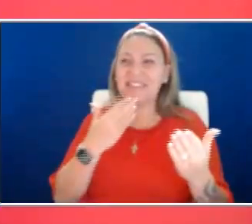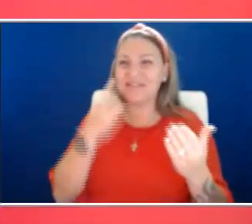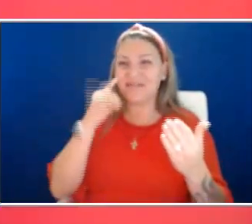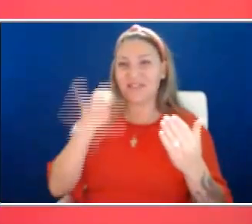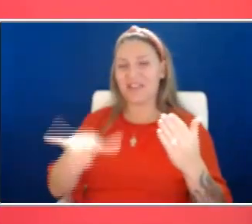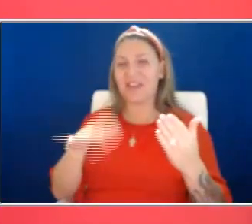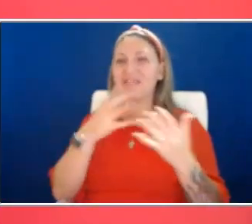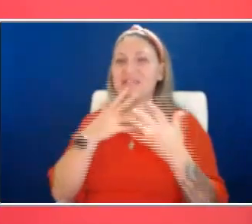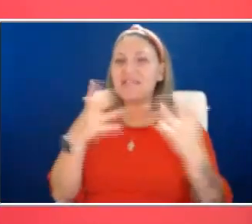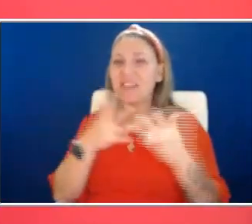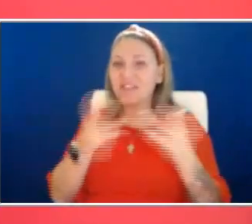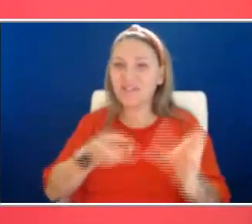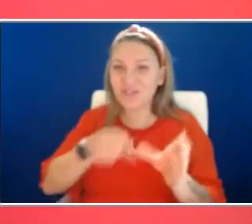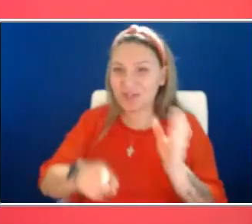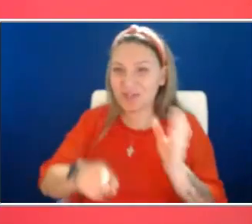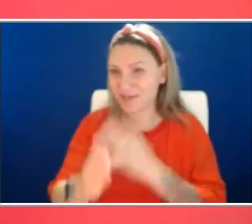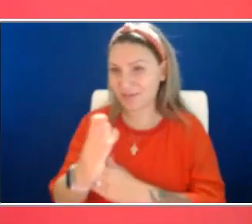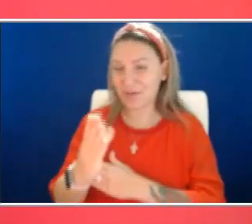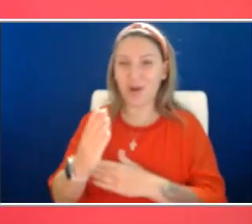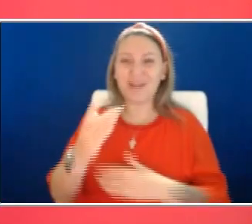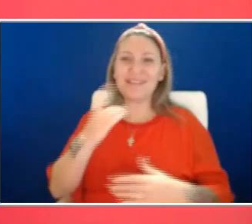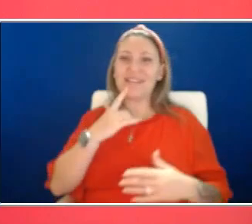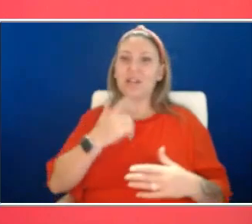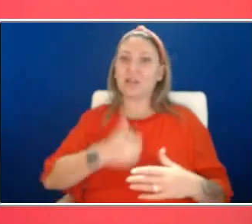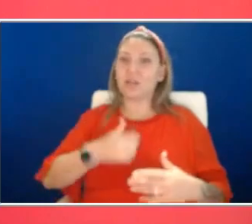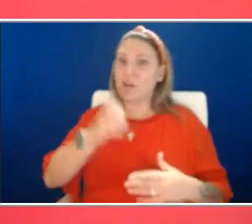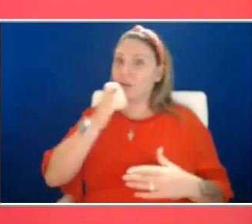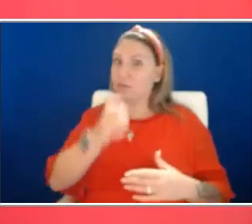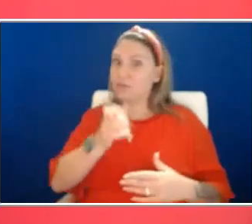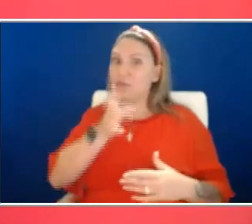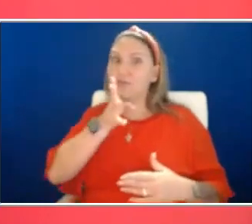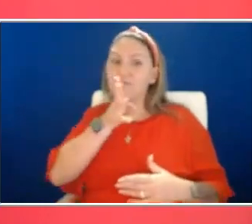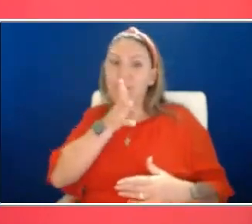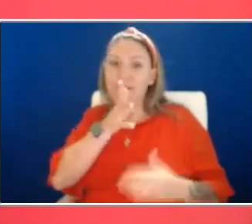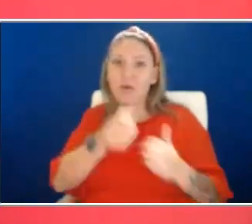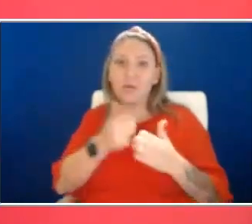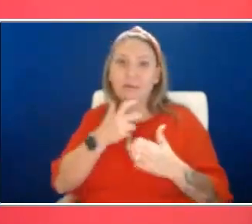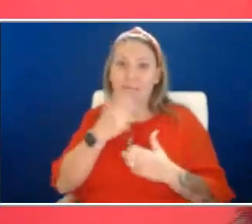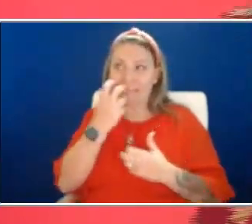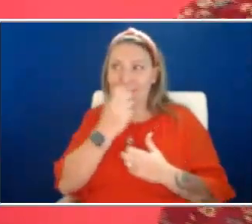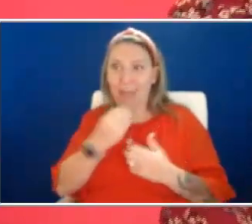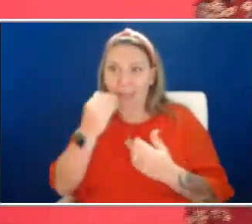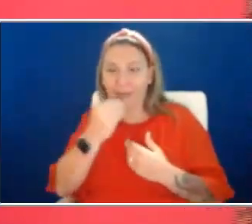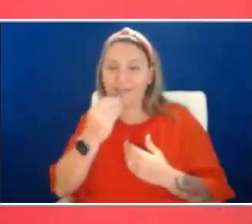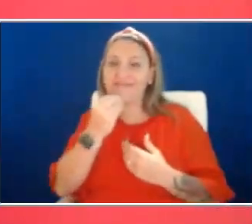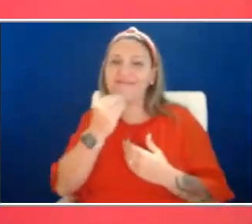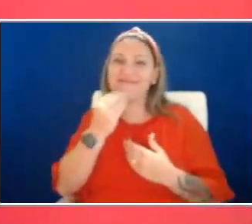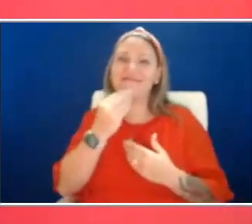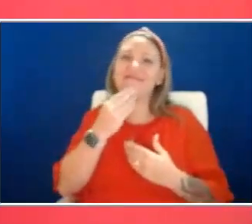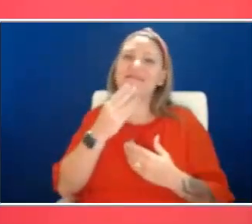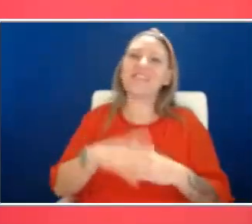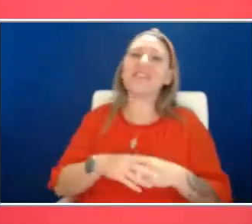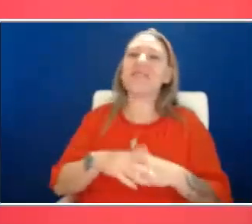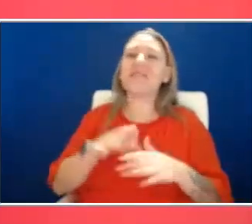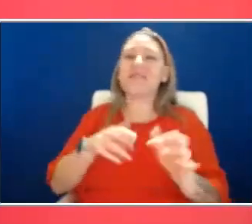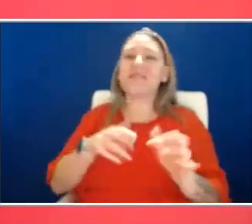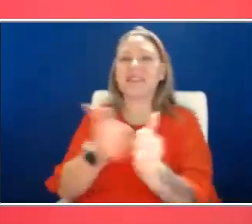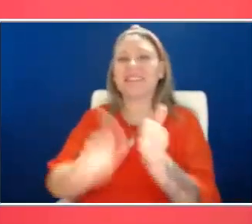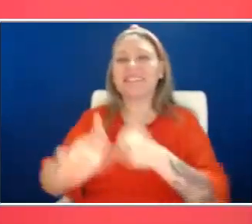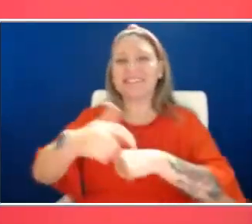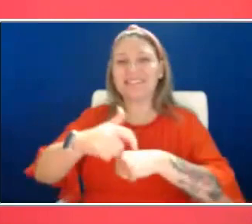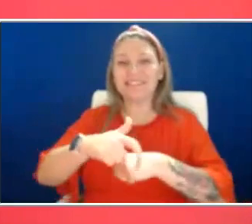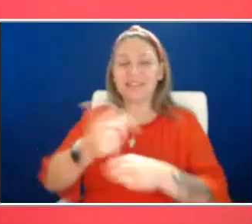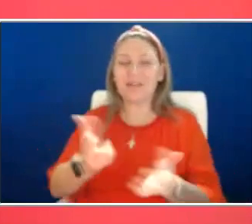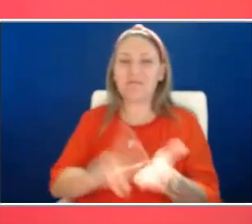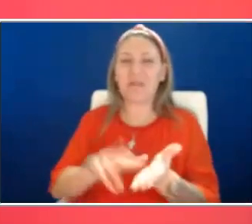for being with us. Sorry, do not talk with your mouth full of food, people. But don't forget, you can catch our updates anytime by logging onto Facebook,